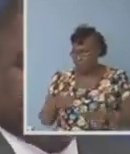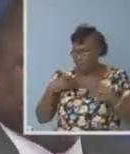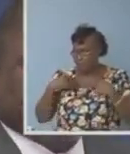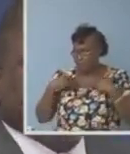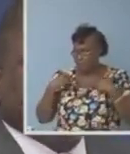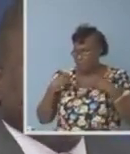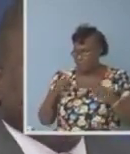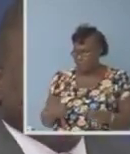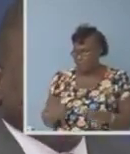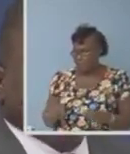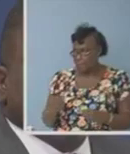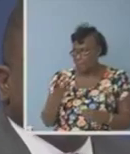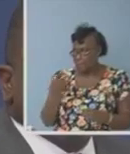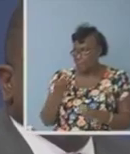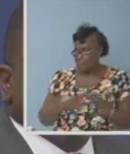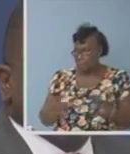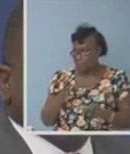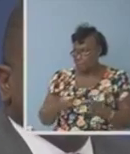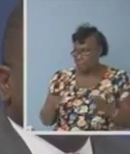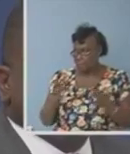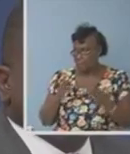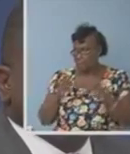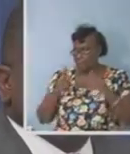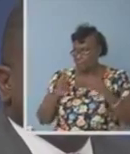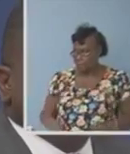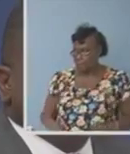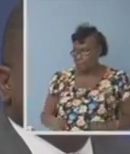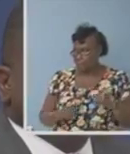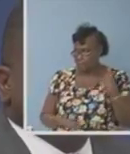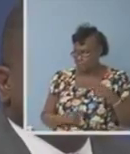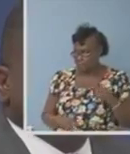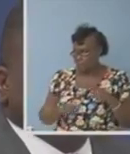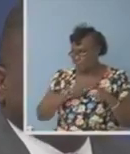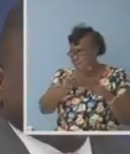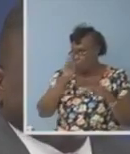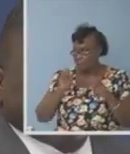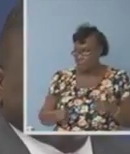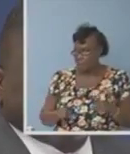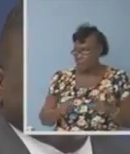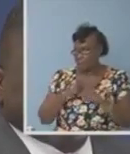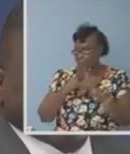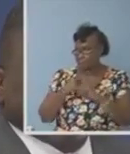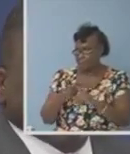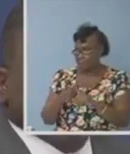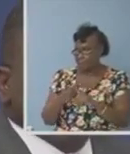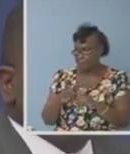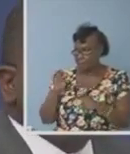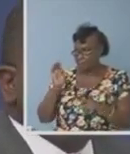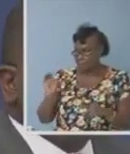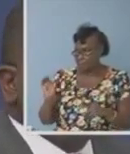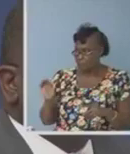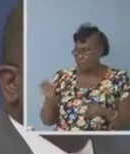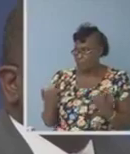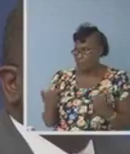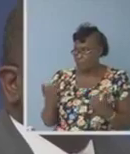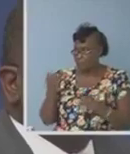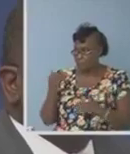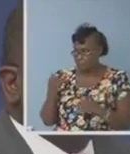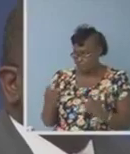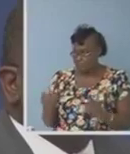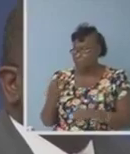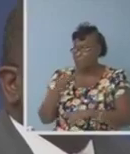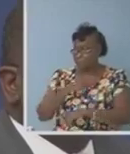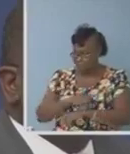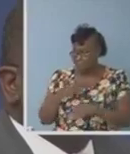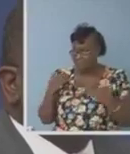whether any residents from Tobago have tested positive for COVID, and to date, up to